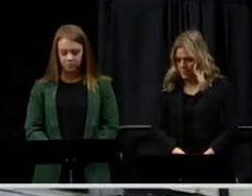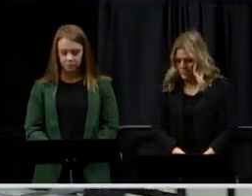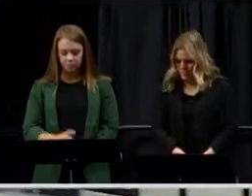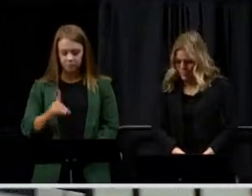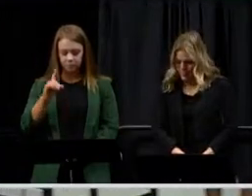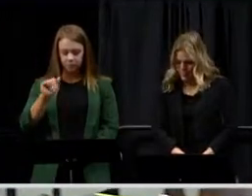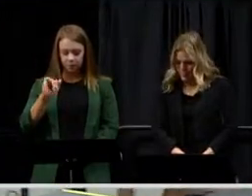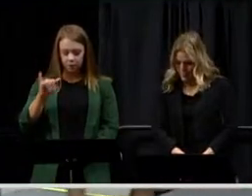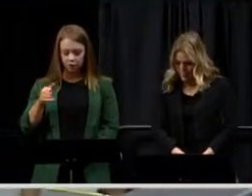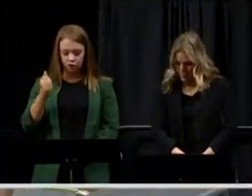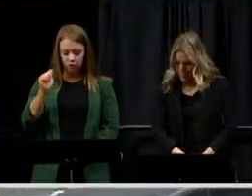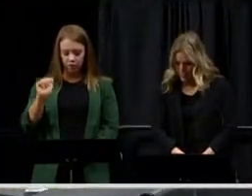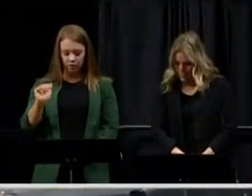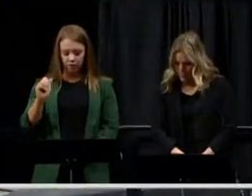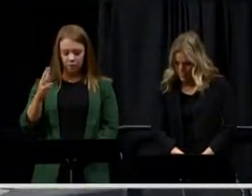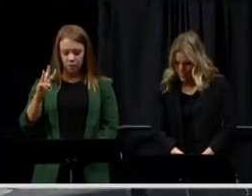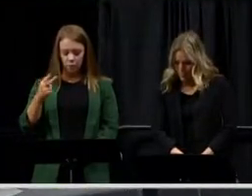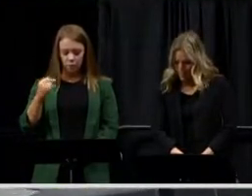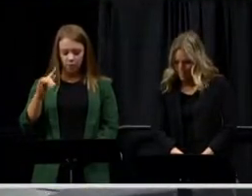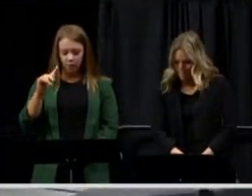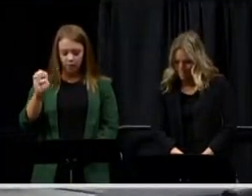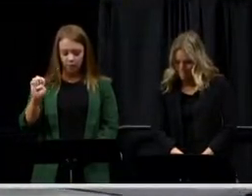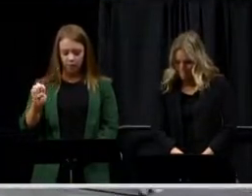Deja Jakara White.